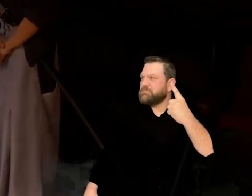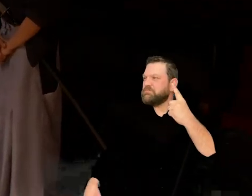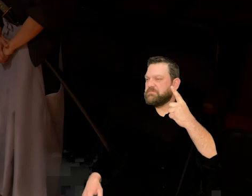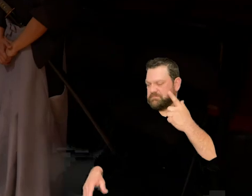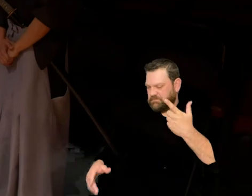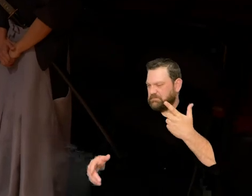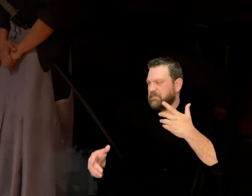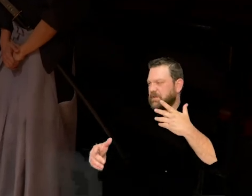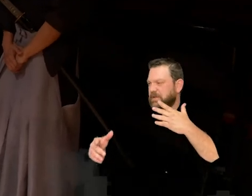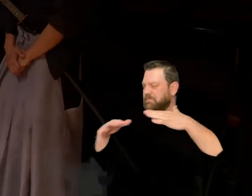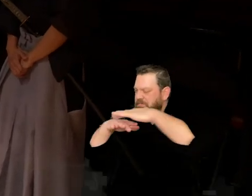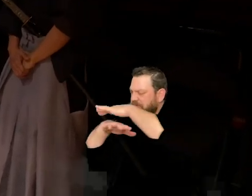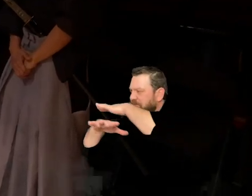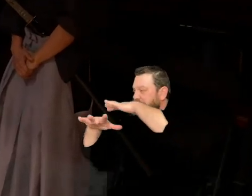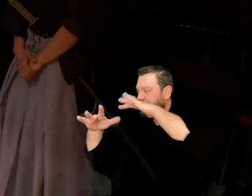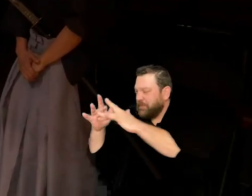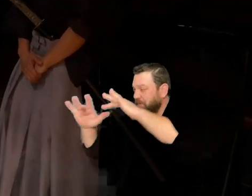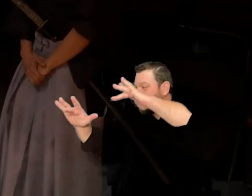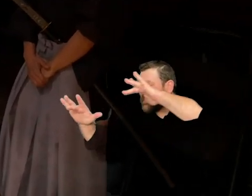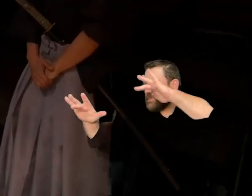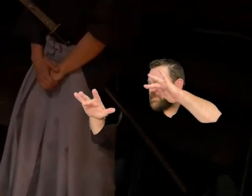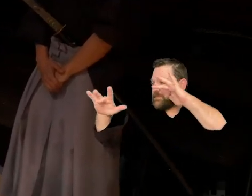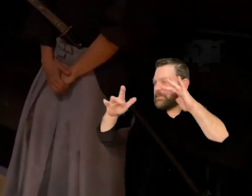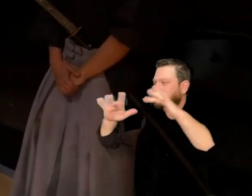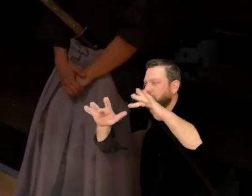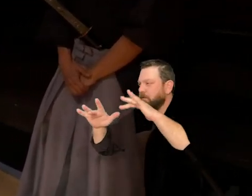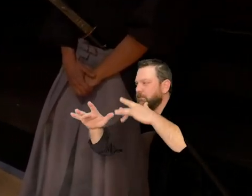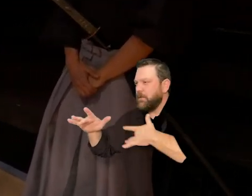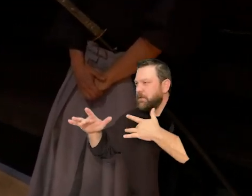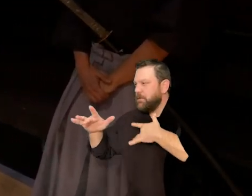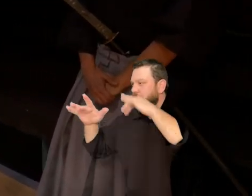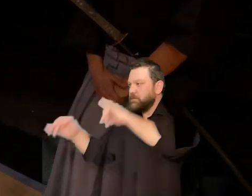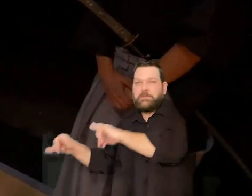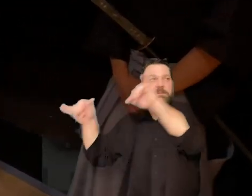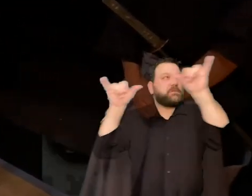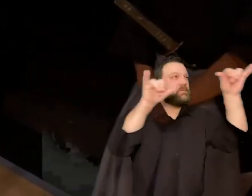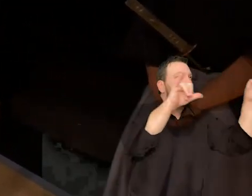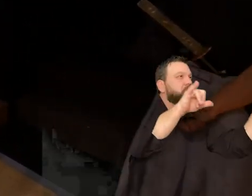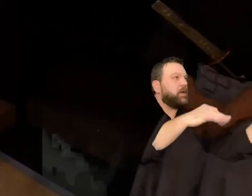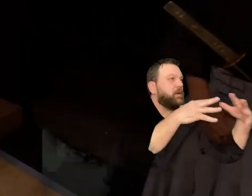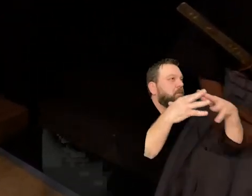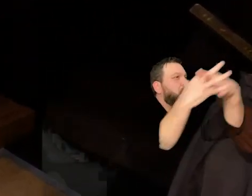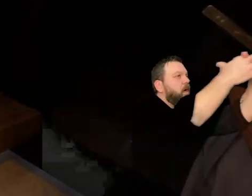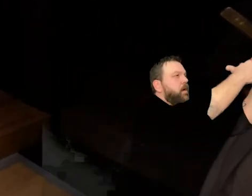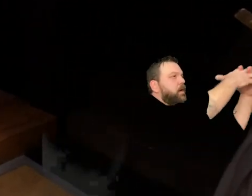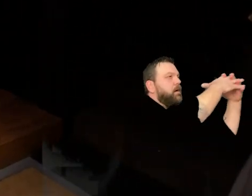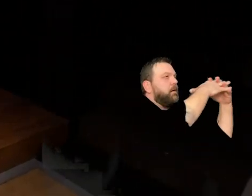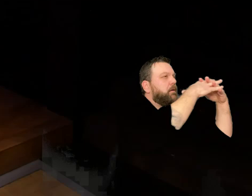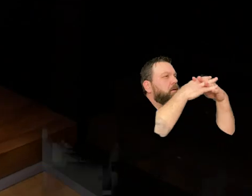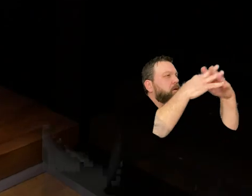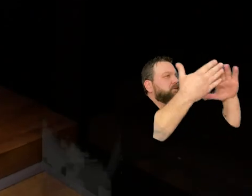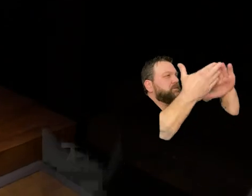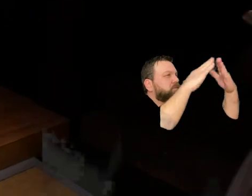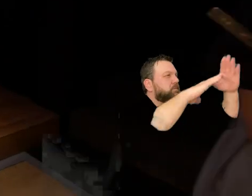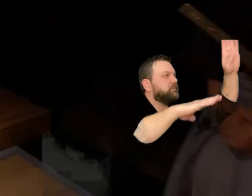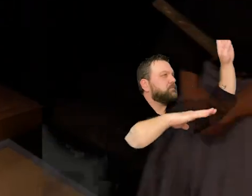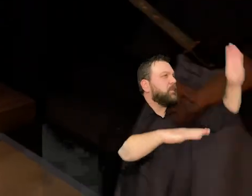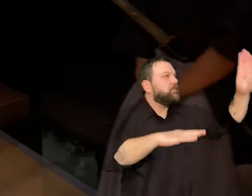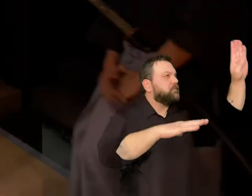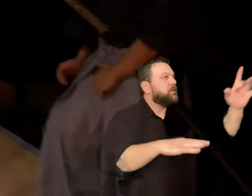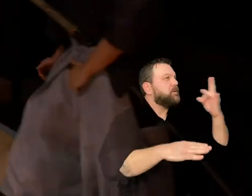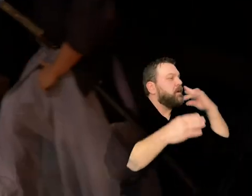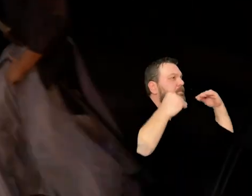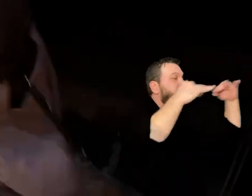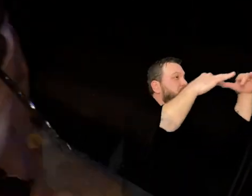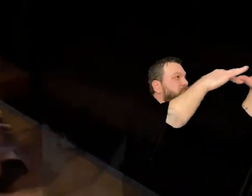Haze glittering like an echo of the lamps in the streets of Boston.